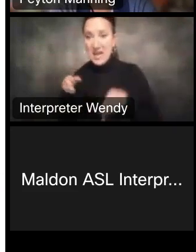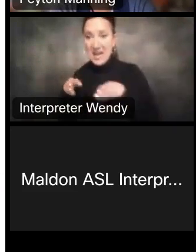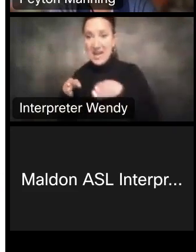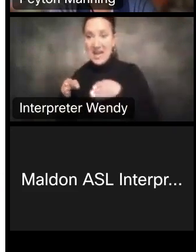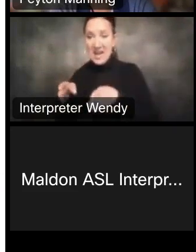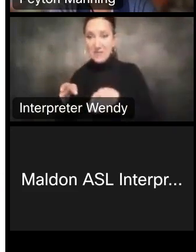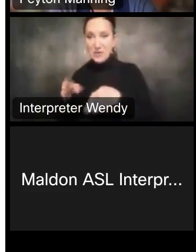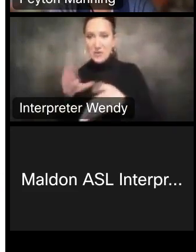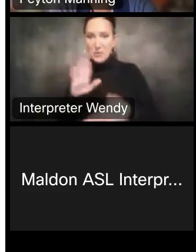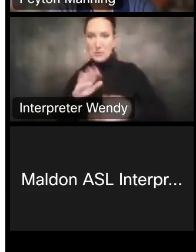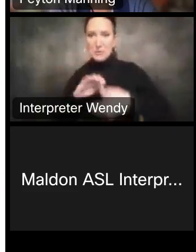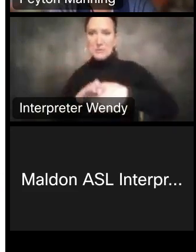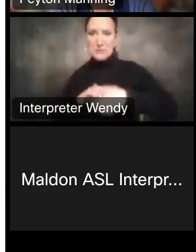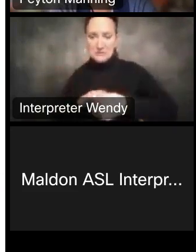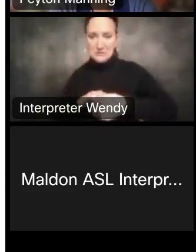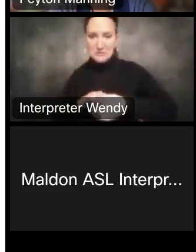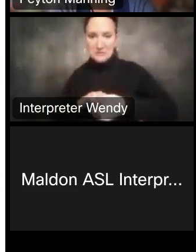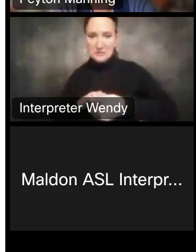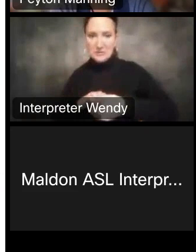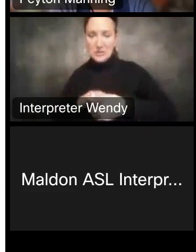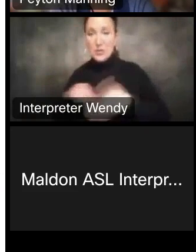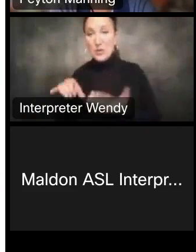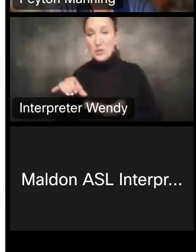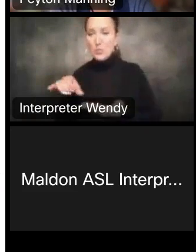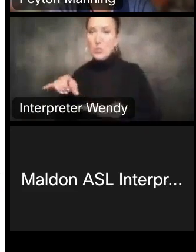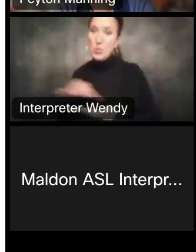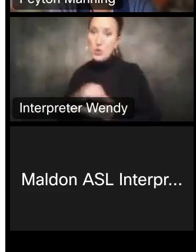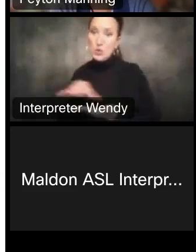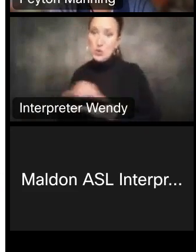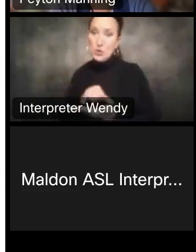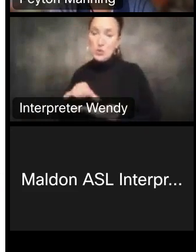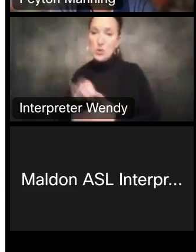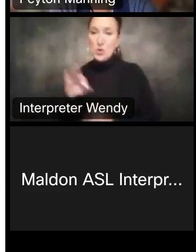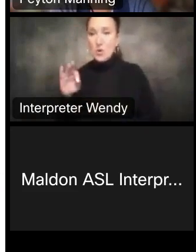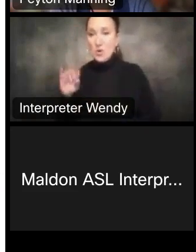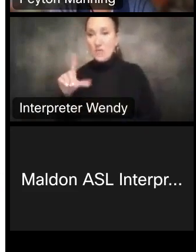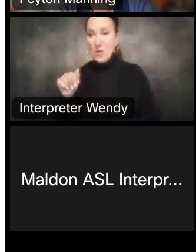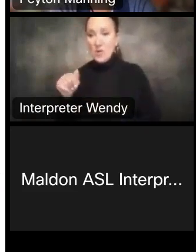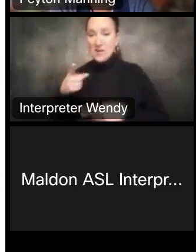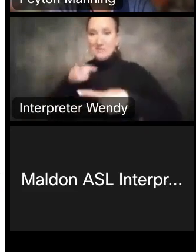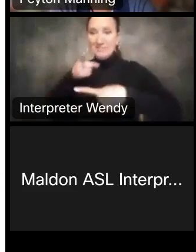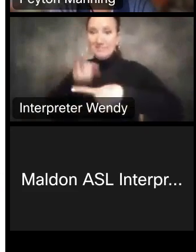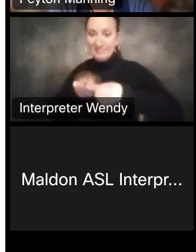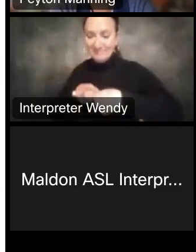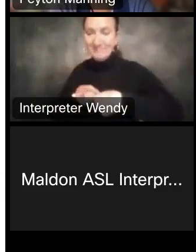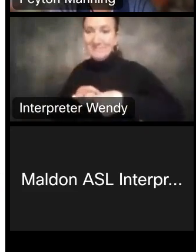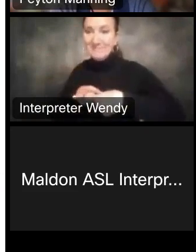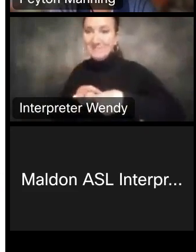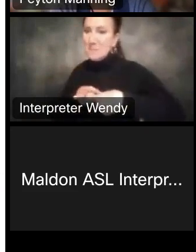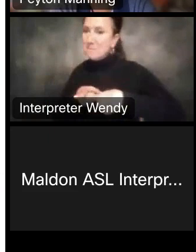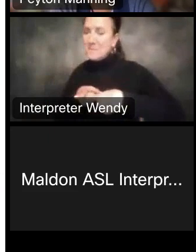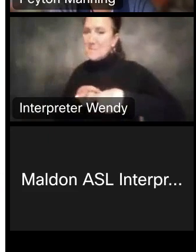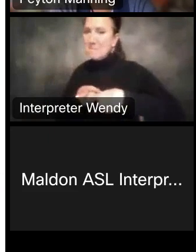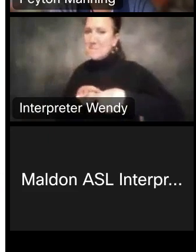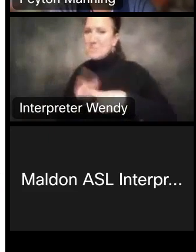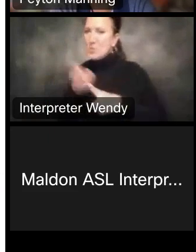work at the Florida Ave, New York Ave junction, which we affectionately call Dave Thomas Circle? And relatedly, to what